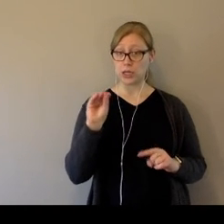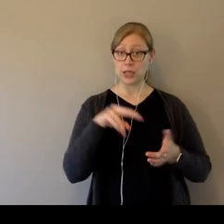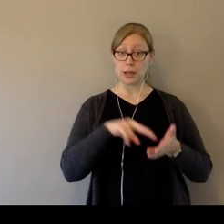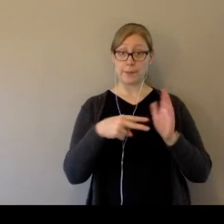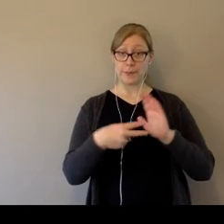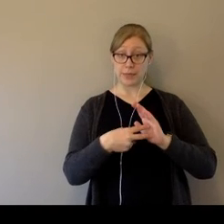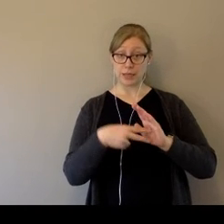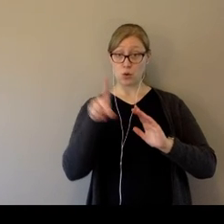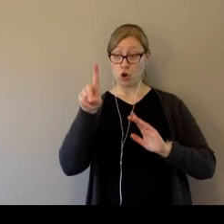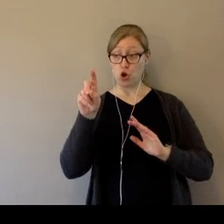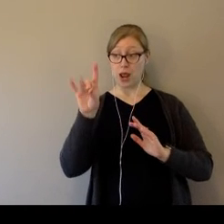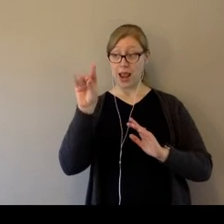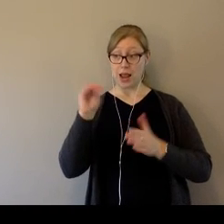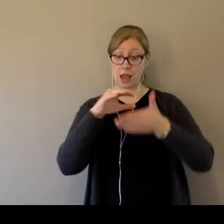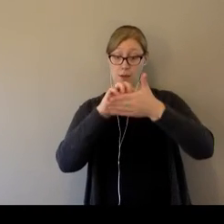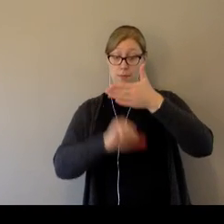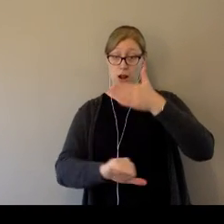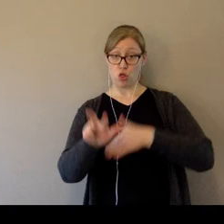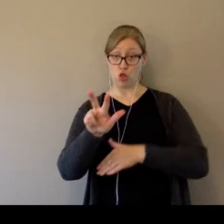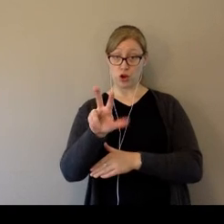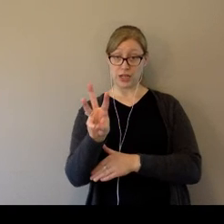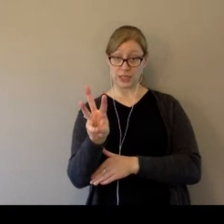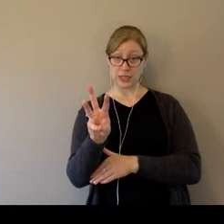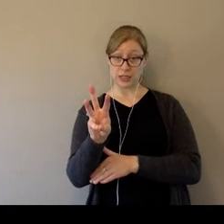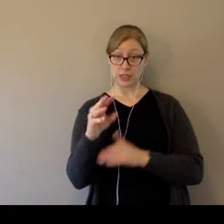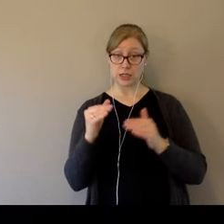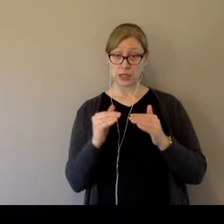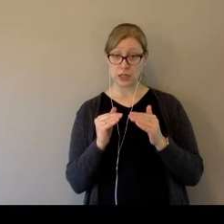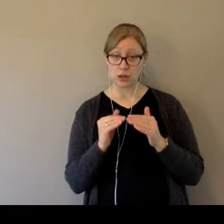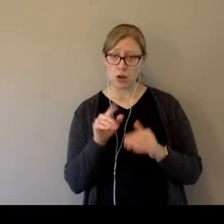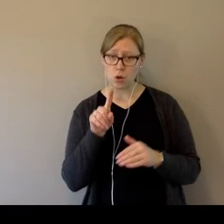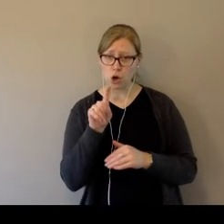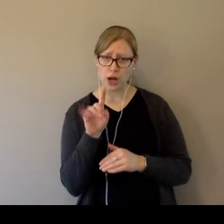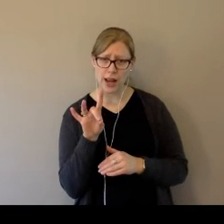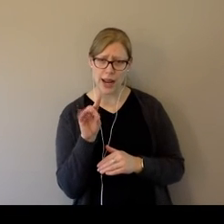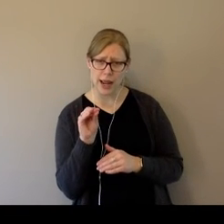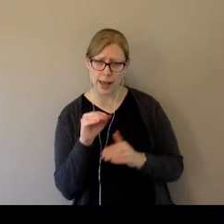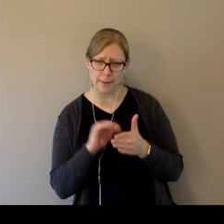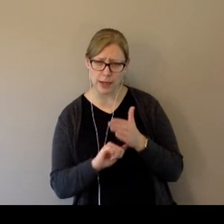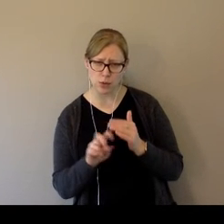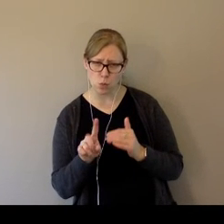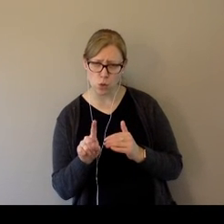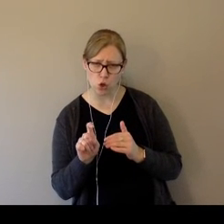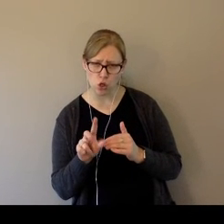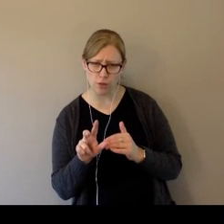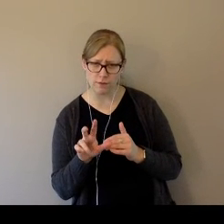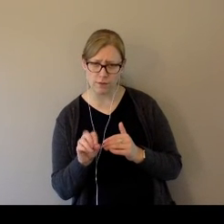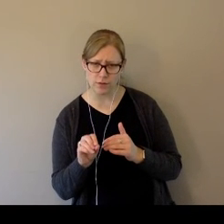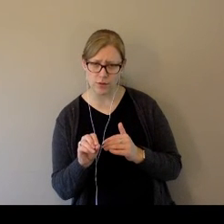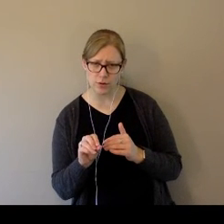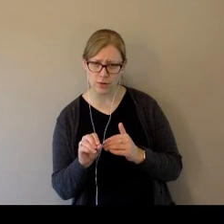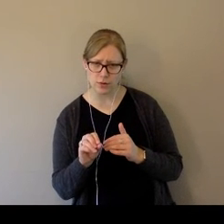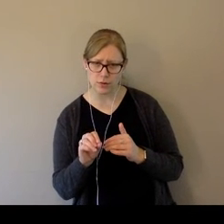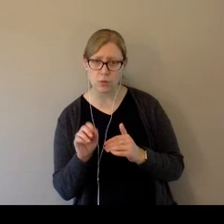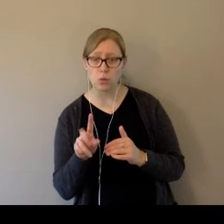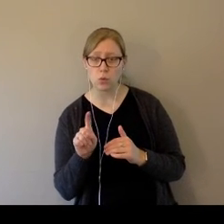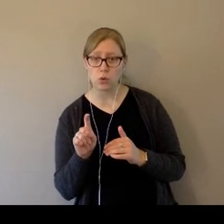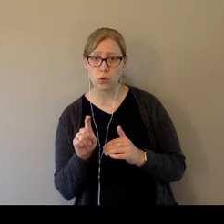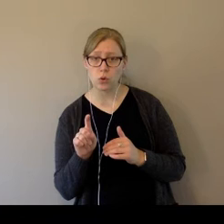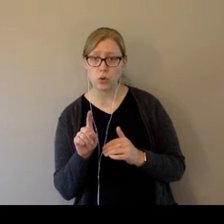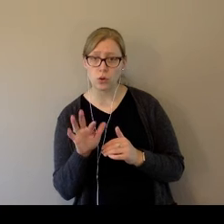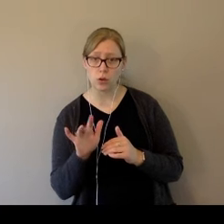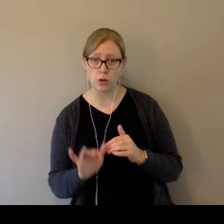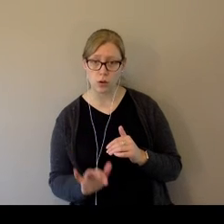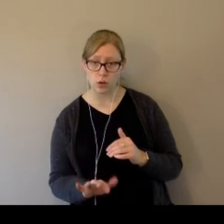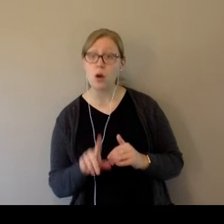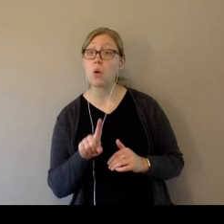that, so 180 minus 30, that's 150, and I'm going to take 6 more. So that's 144. And so these two angles